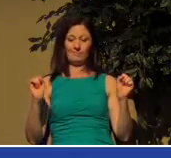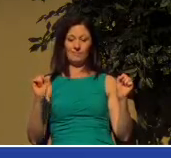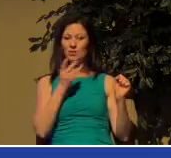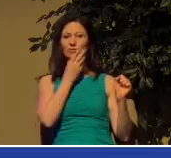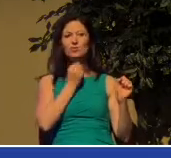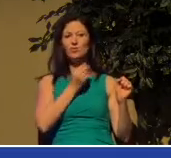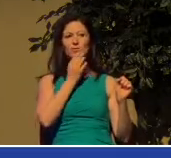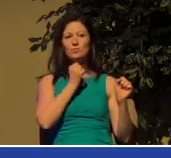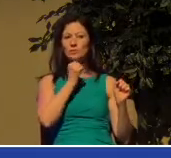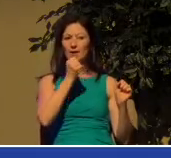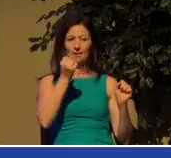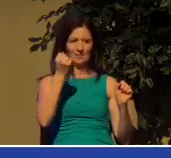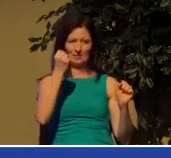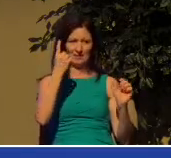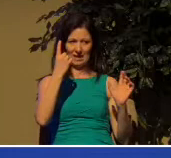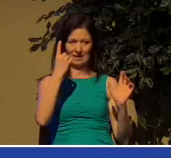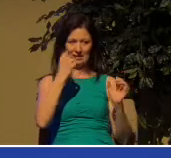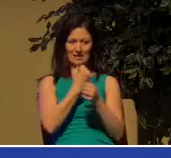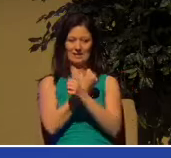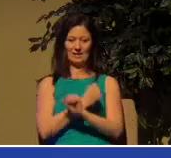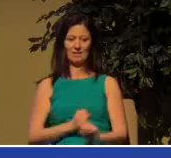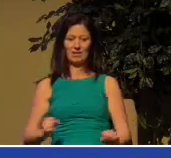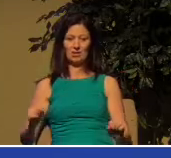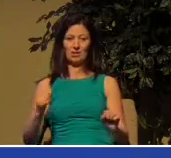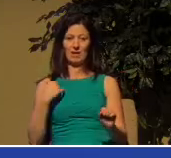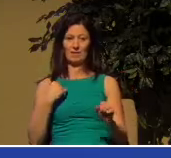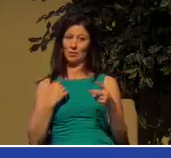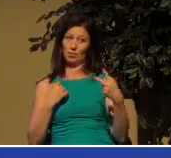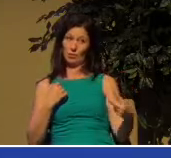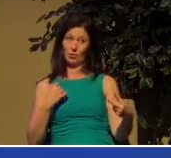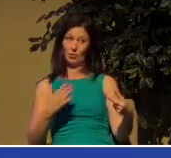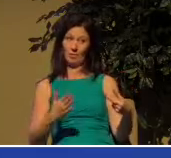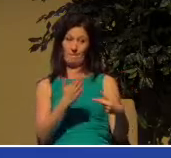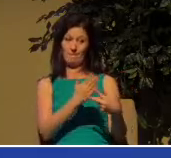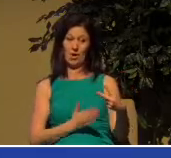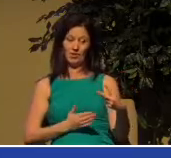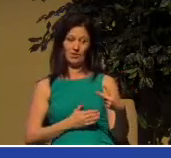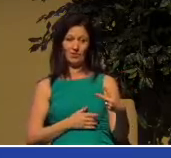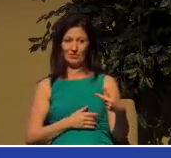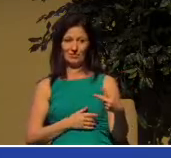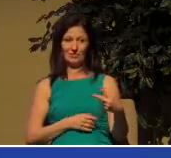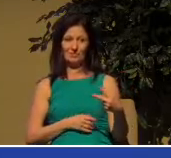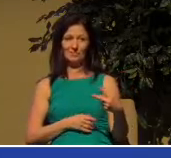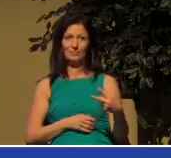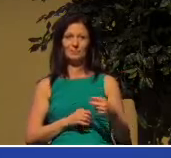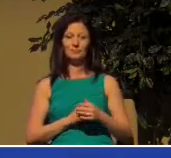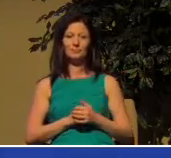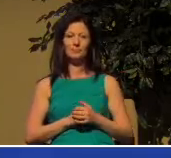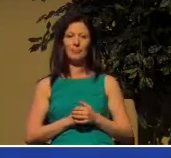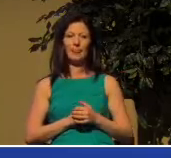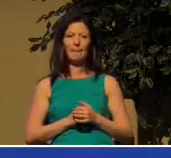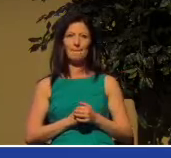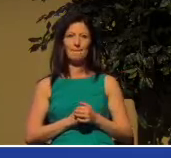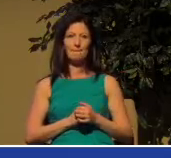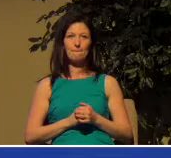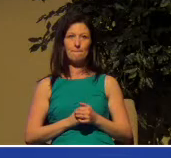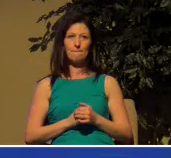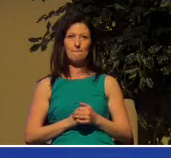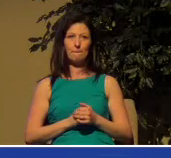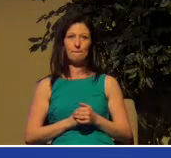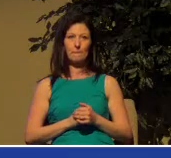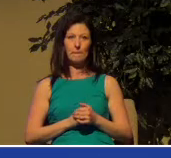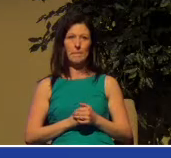came in two phases. The first salvation was to do the